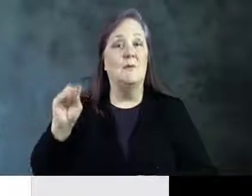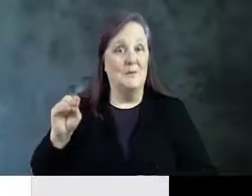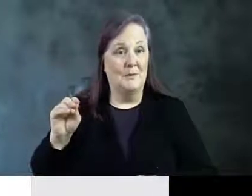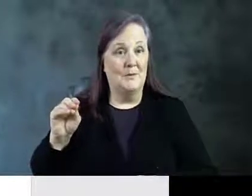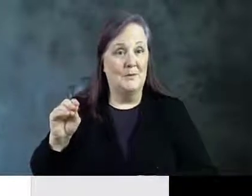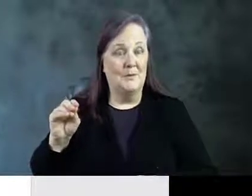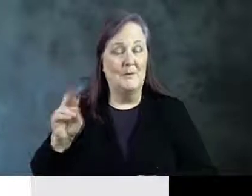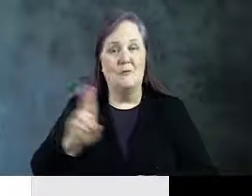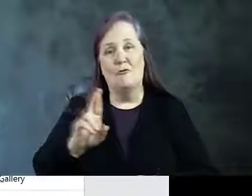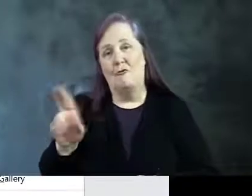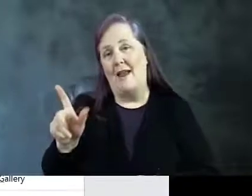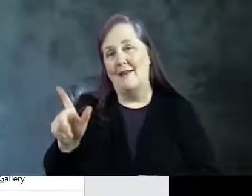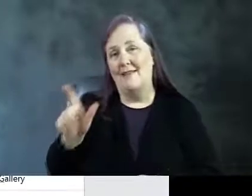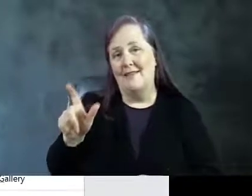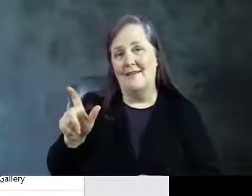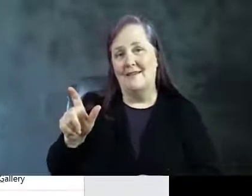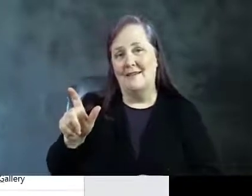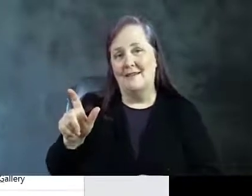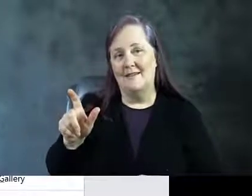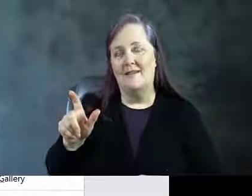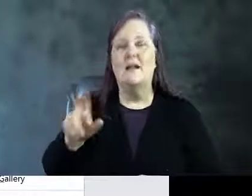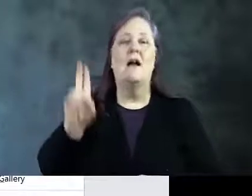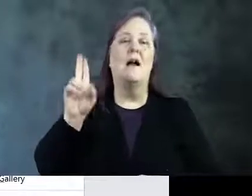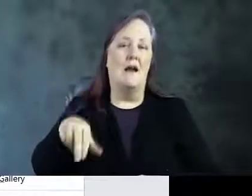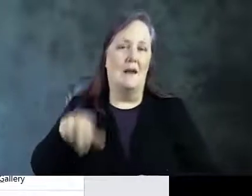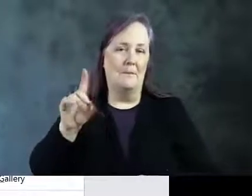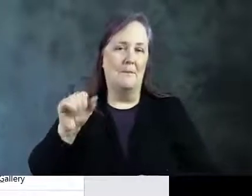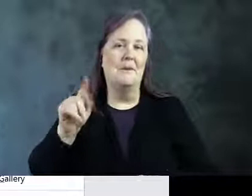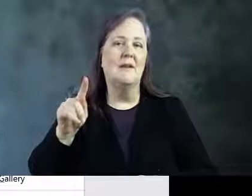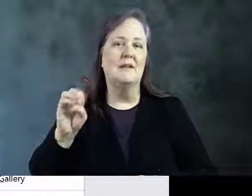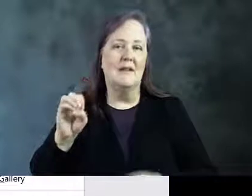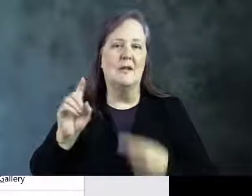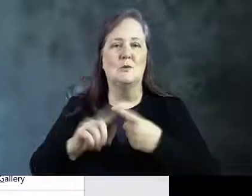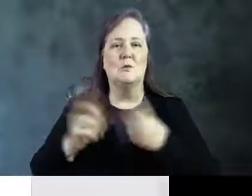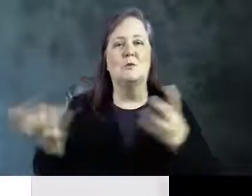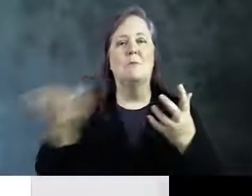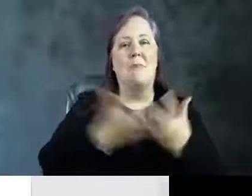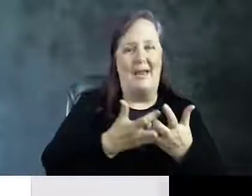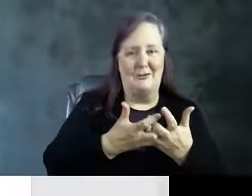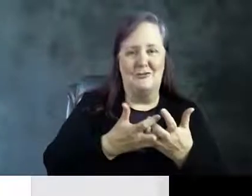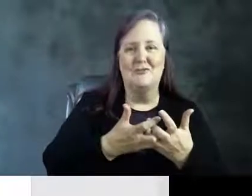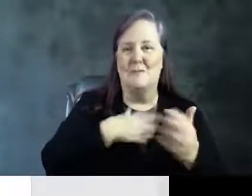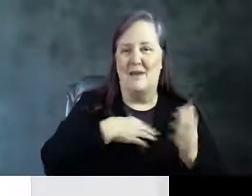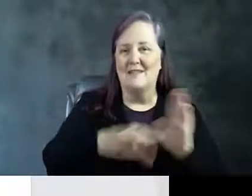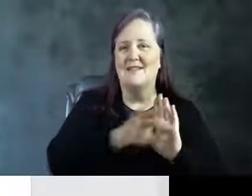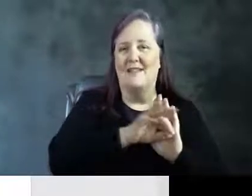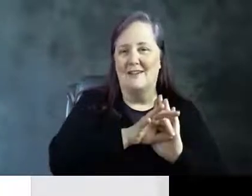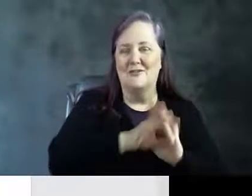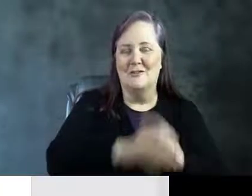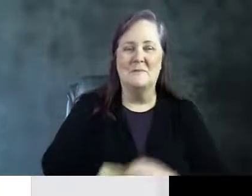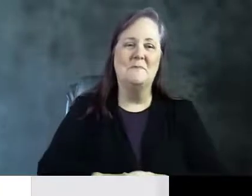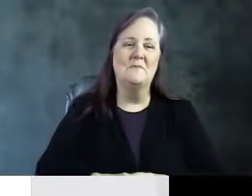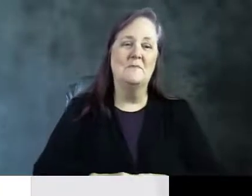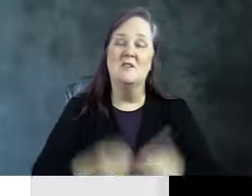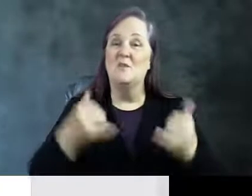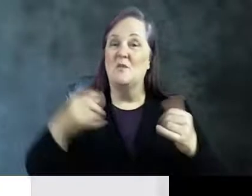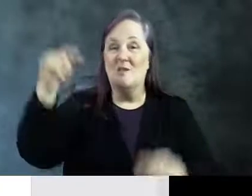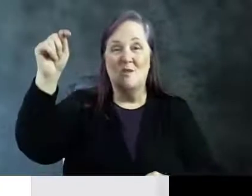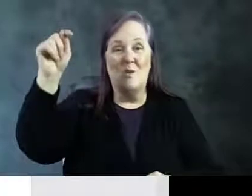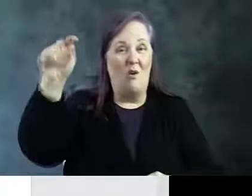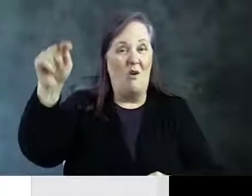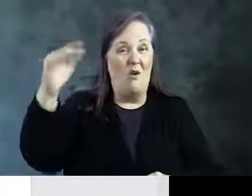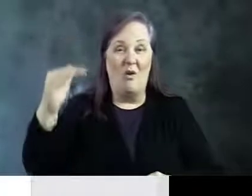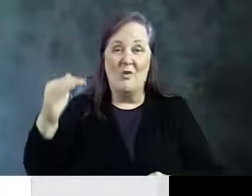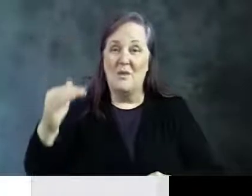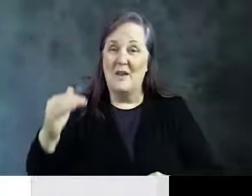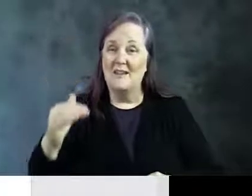to right click over the heading 2 and update the heading 2 to match selection. And now let's go through and make all of these